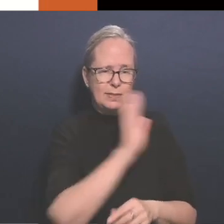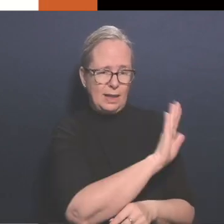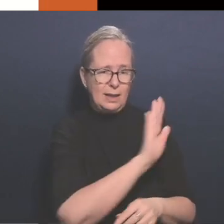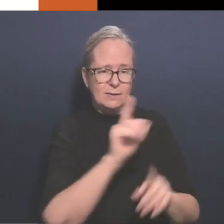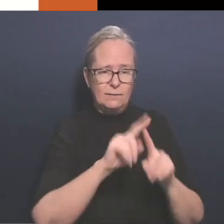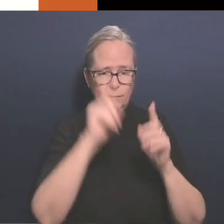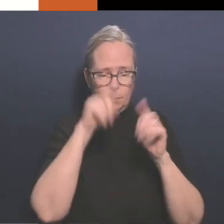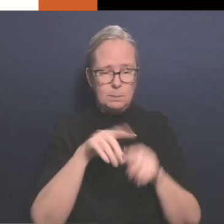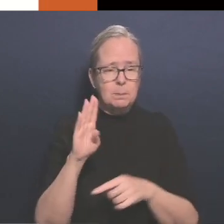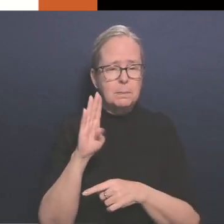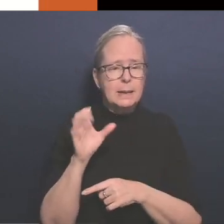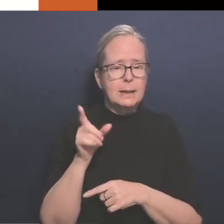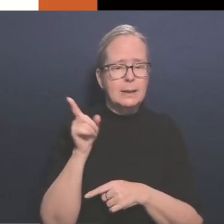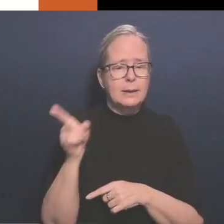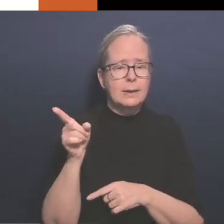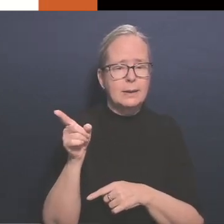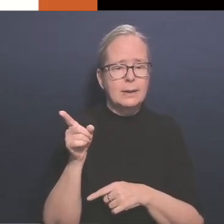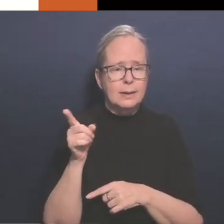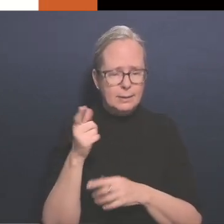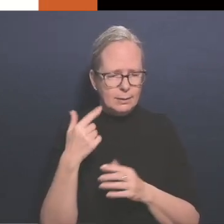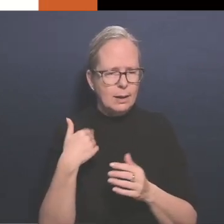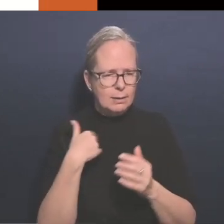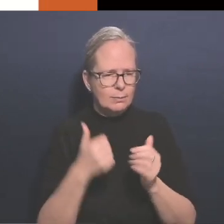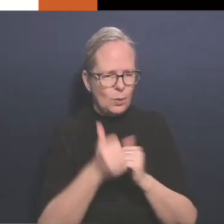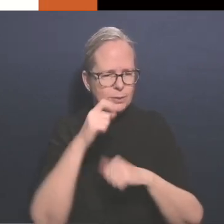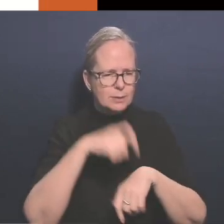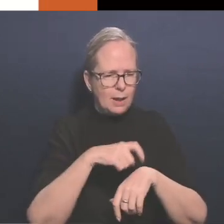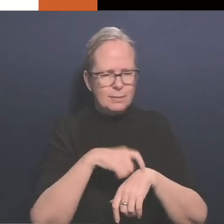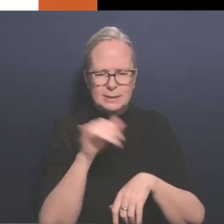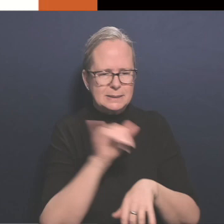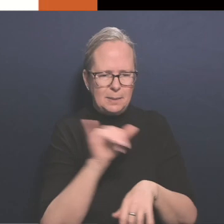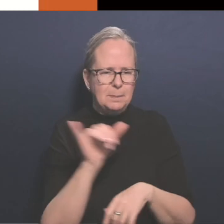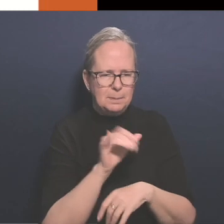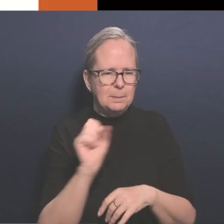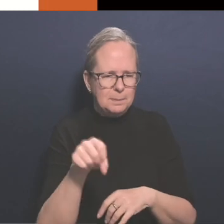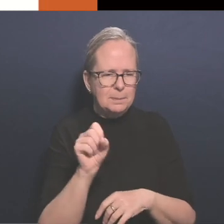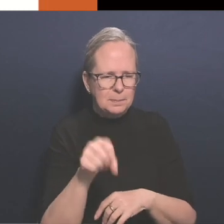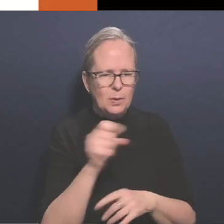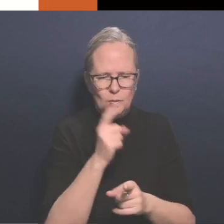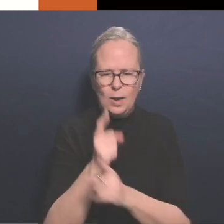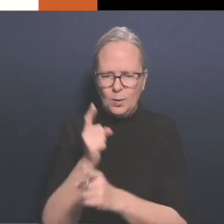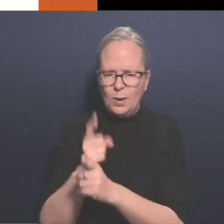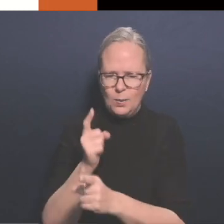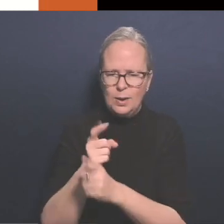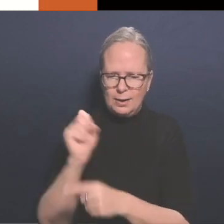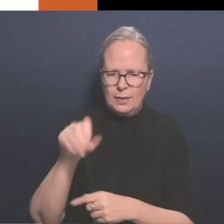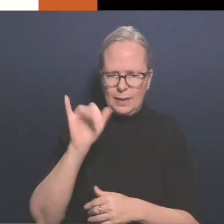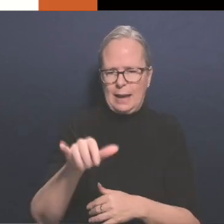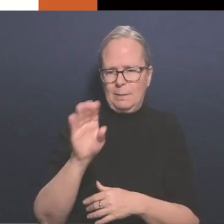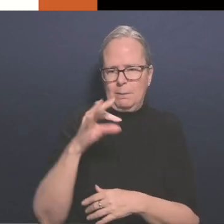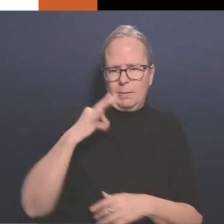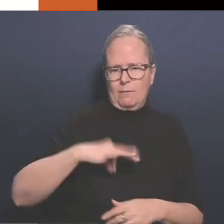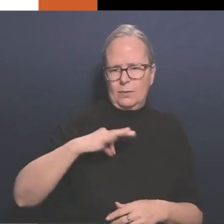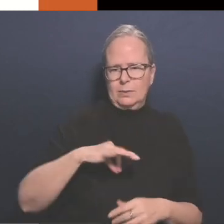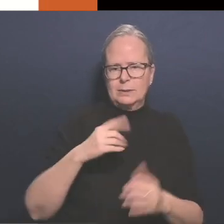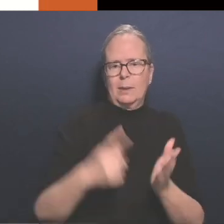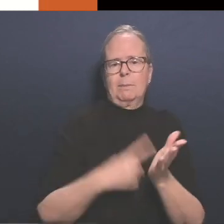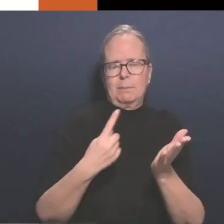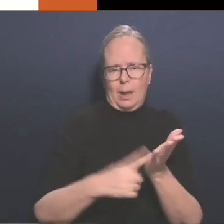thorough review, we will also do it in between if we hear about it, because we